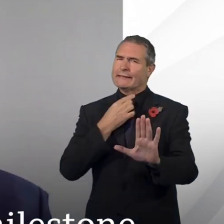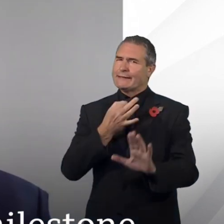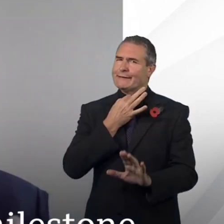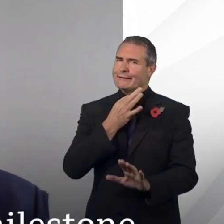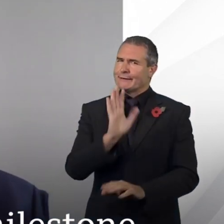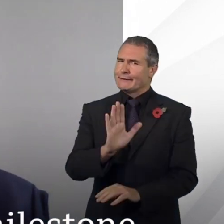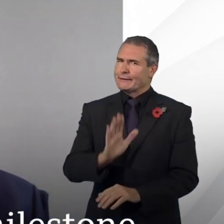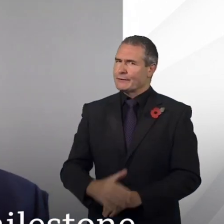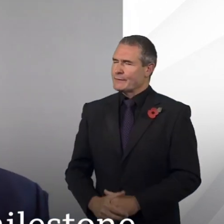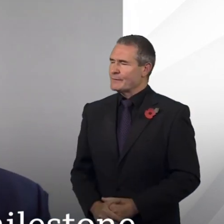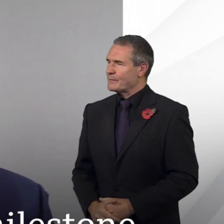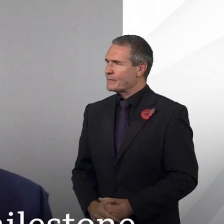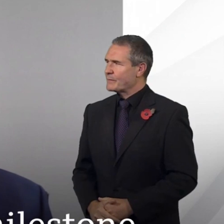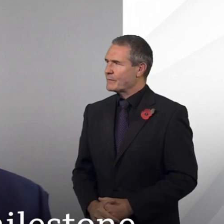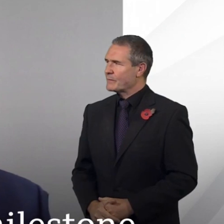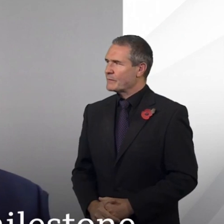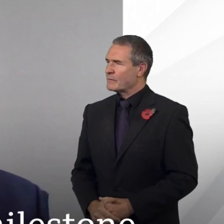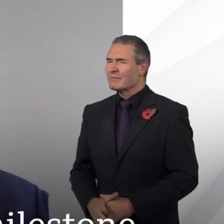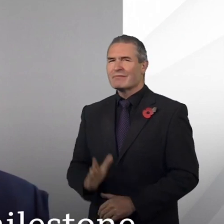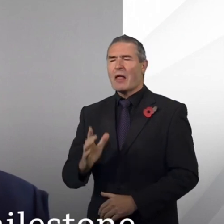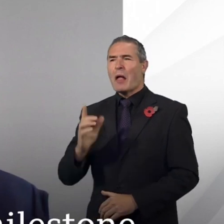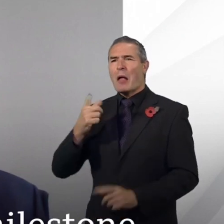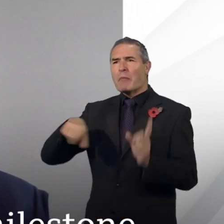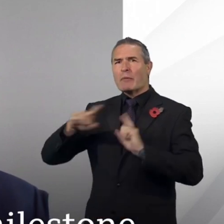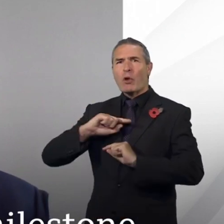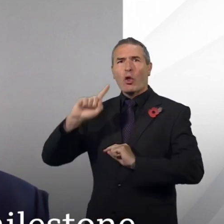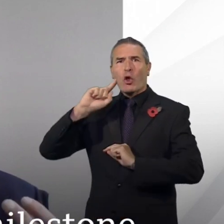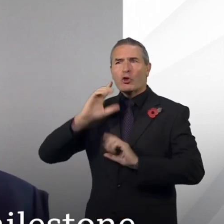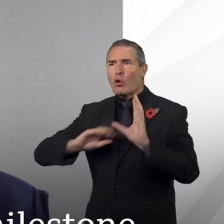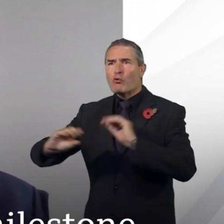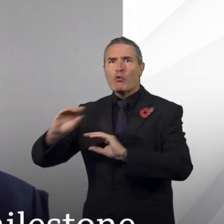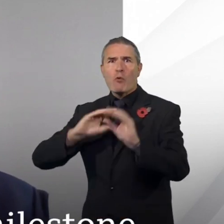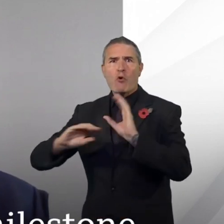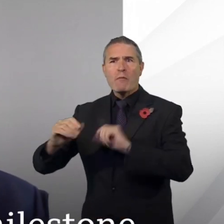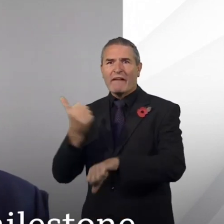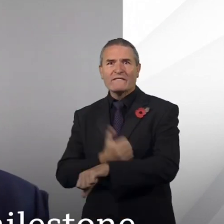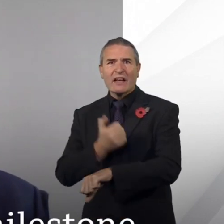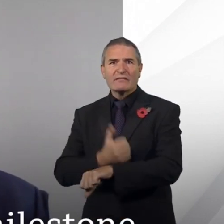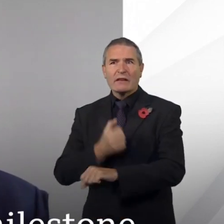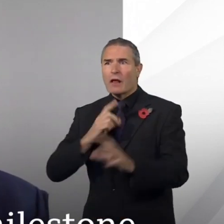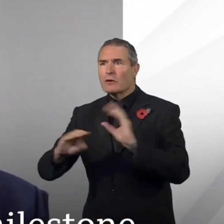We'll be right